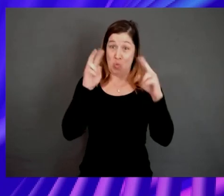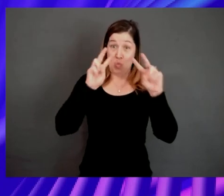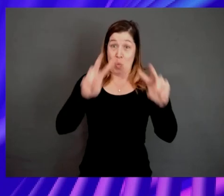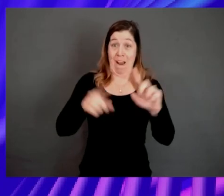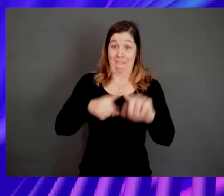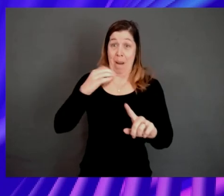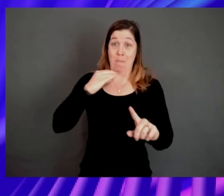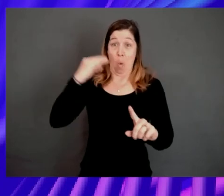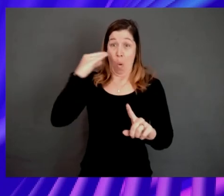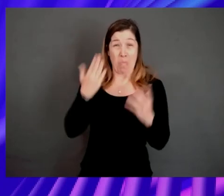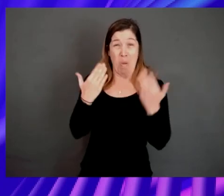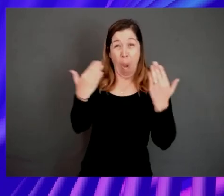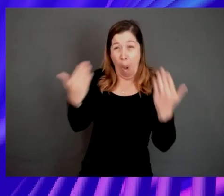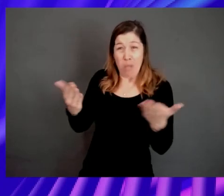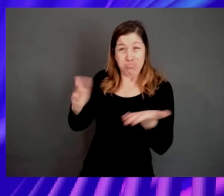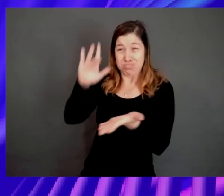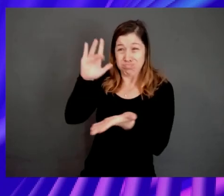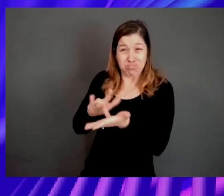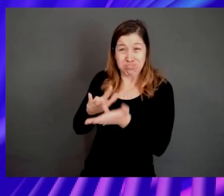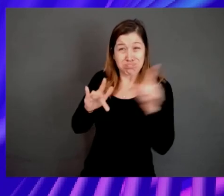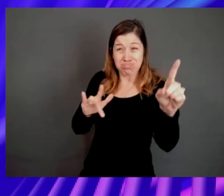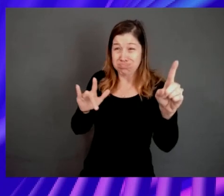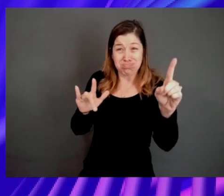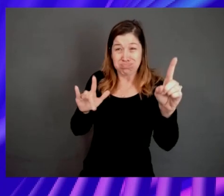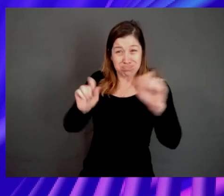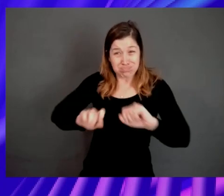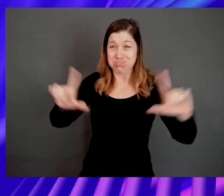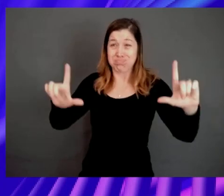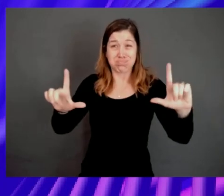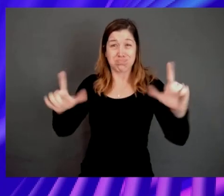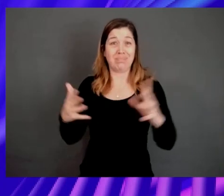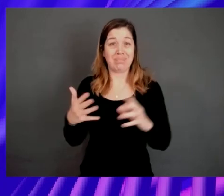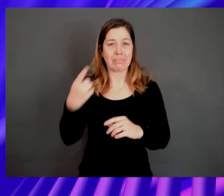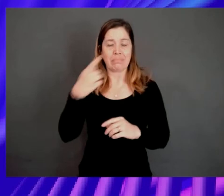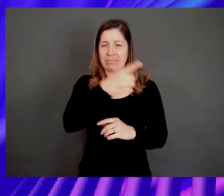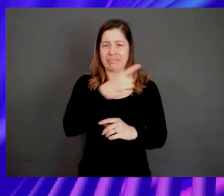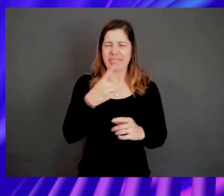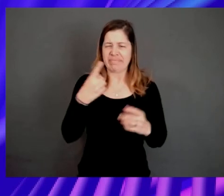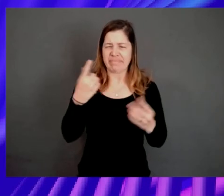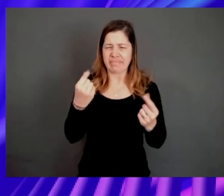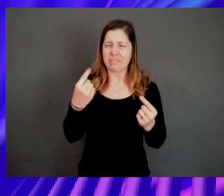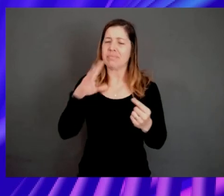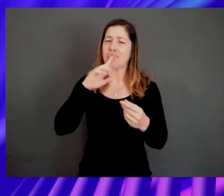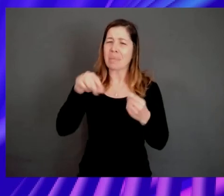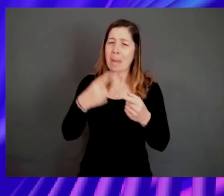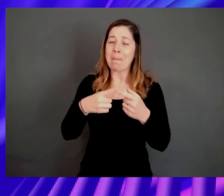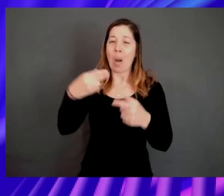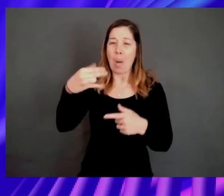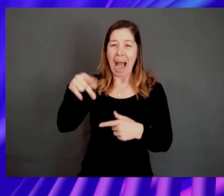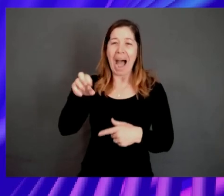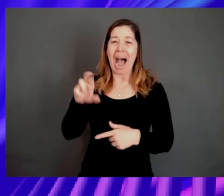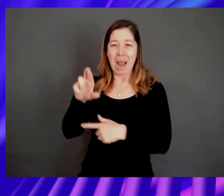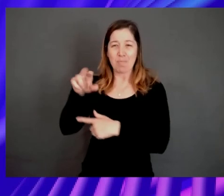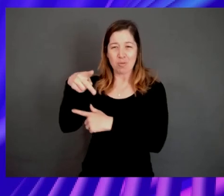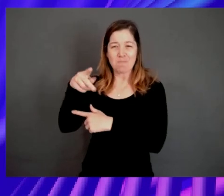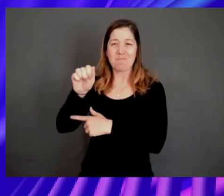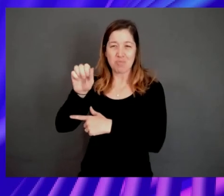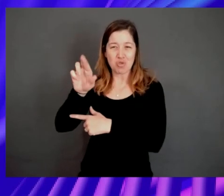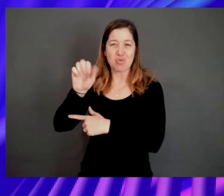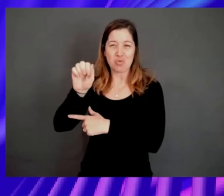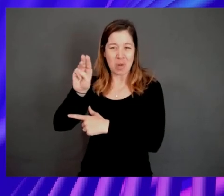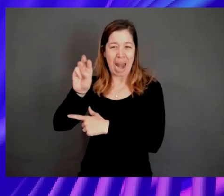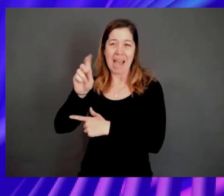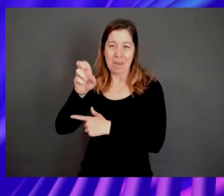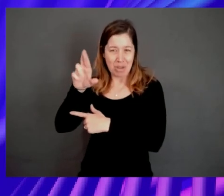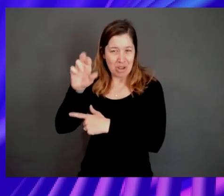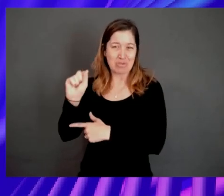we have, which basically talks about these hyperparameters in detail. So we have training script